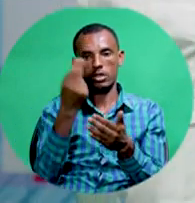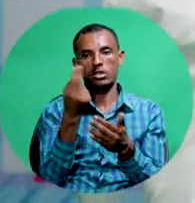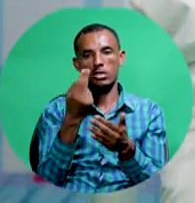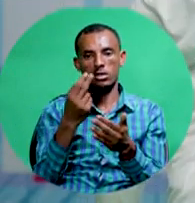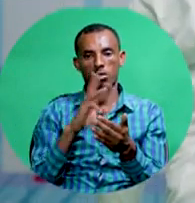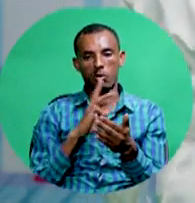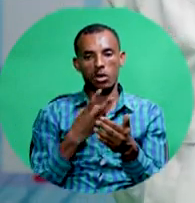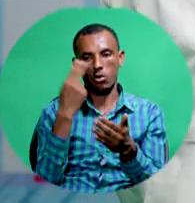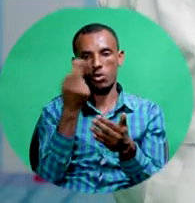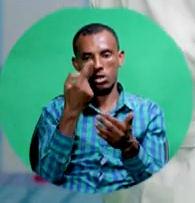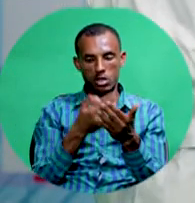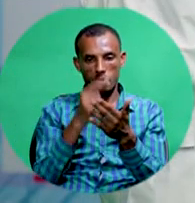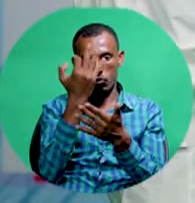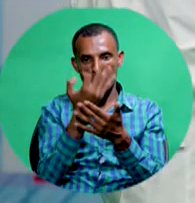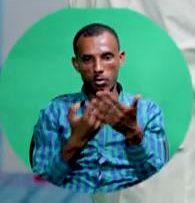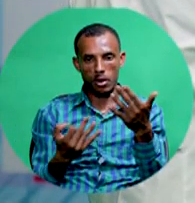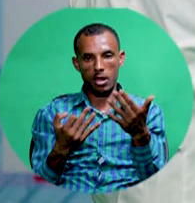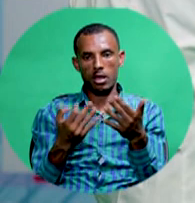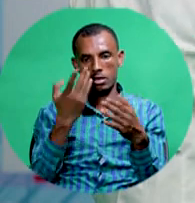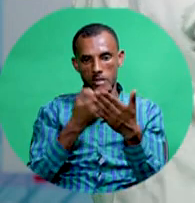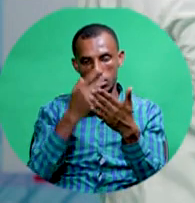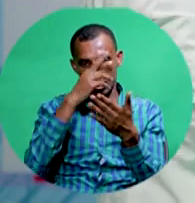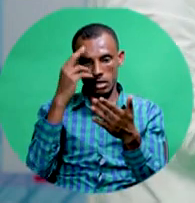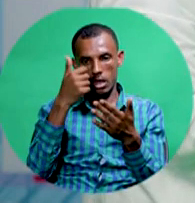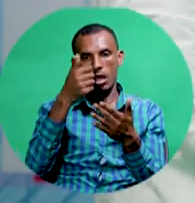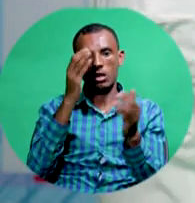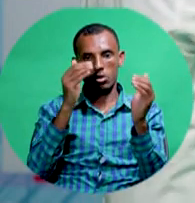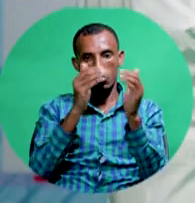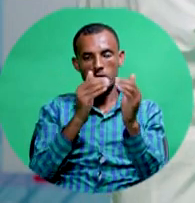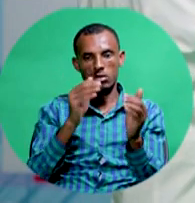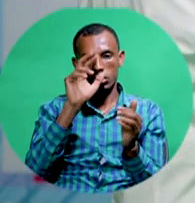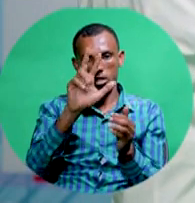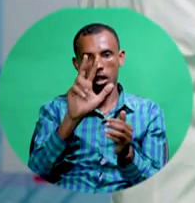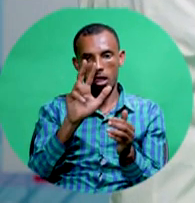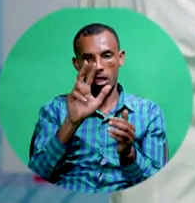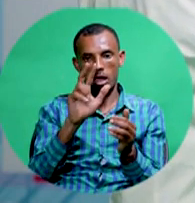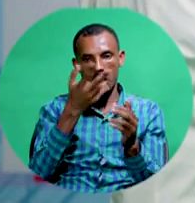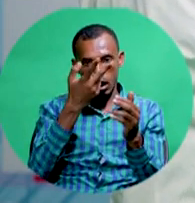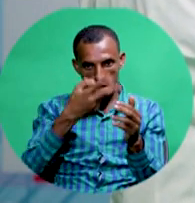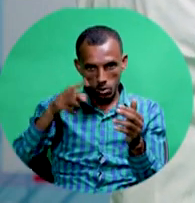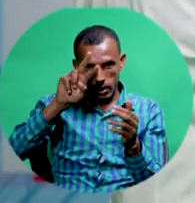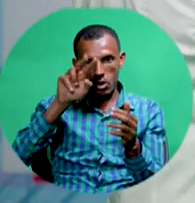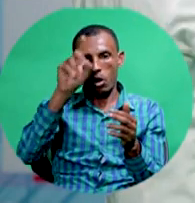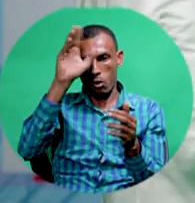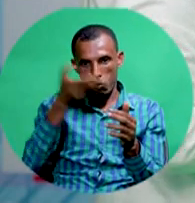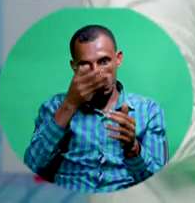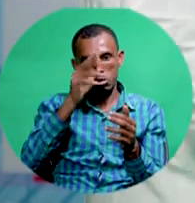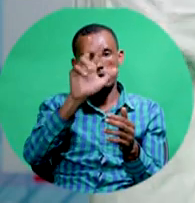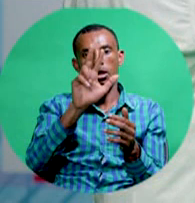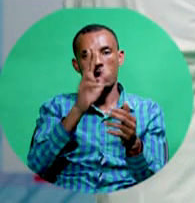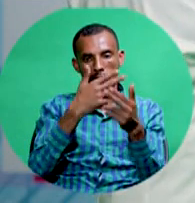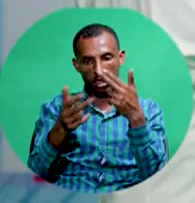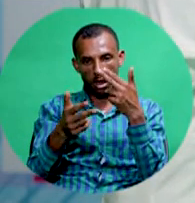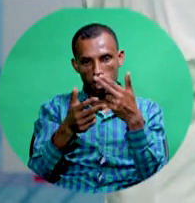we can use this formula. In this case, a is 3, so take the reciprocal of 3, it is 1 over 3